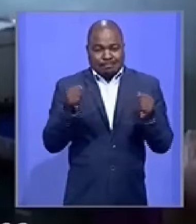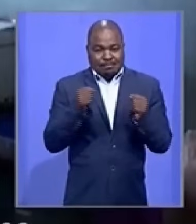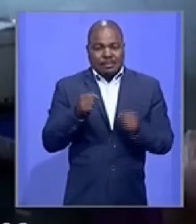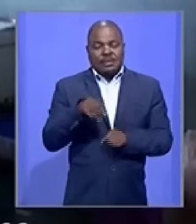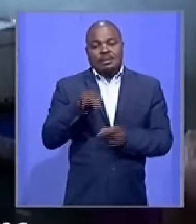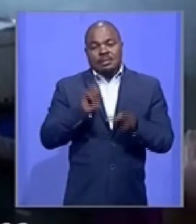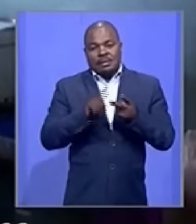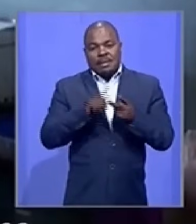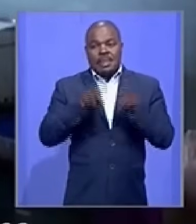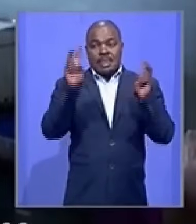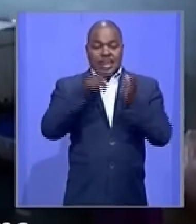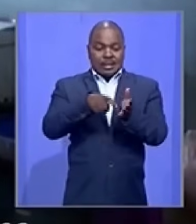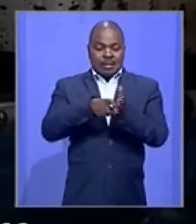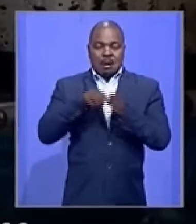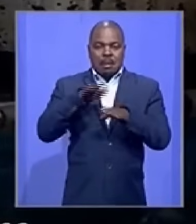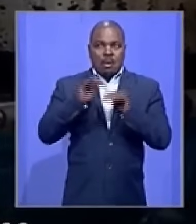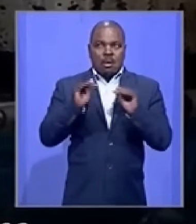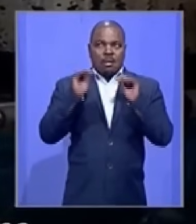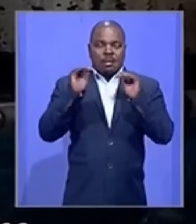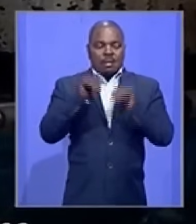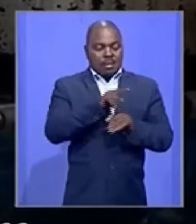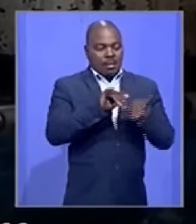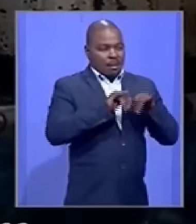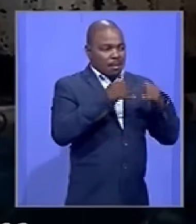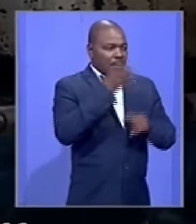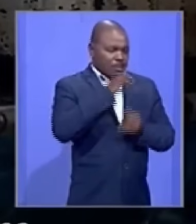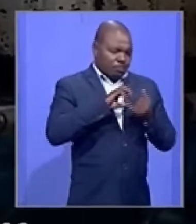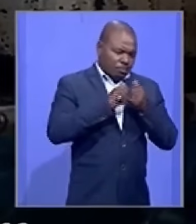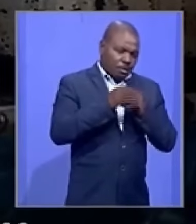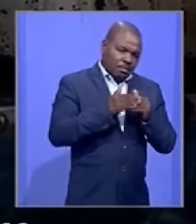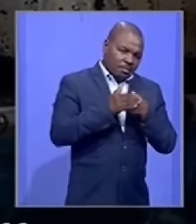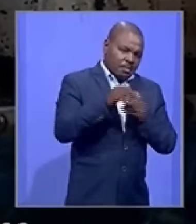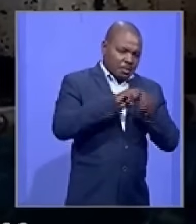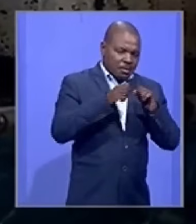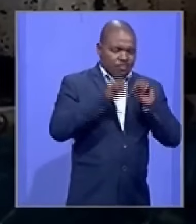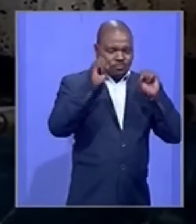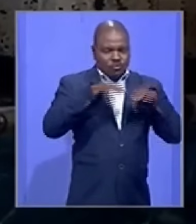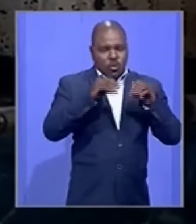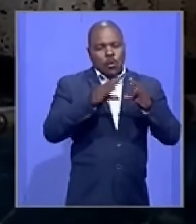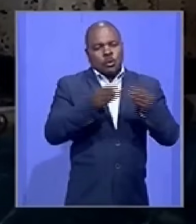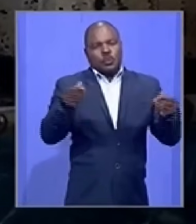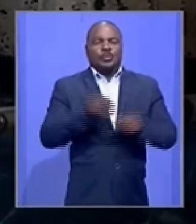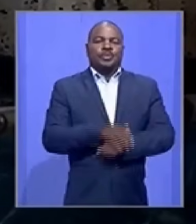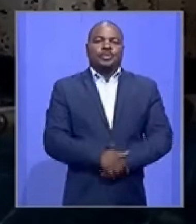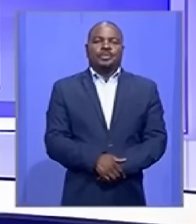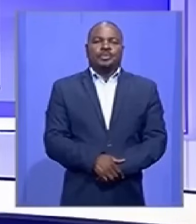ho eketseha, Eskom e re e tlo leka ka hohle hohle ho sebetsana le mathata a timatima.